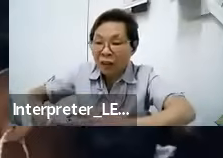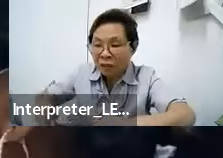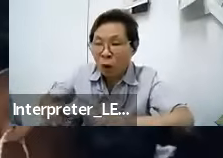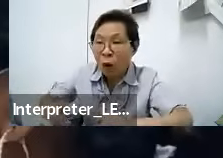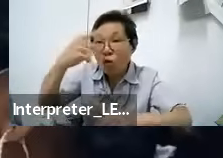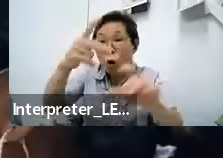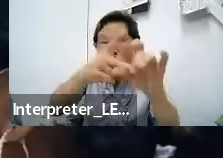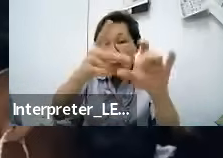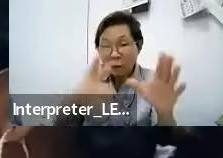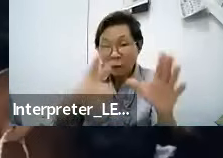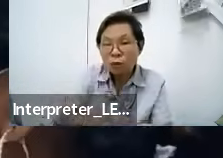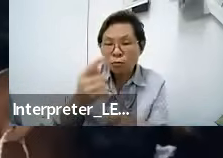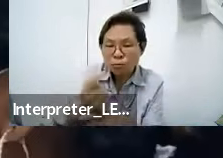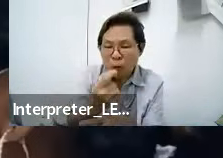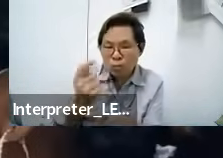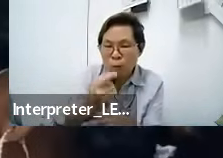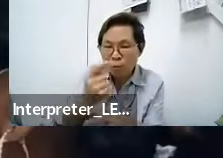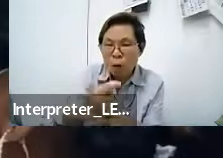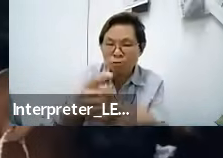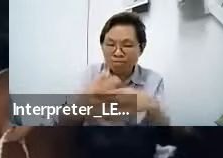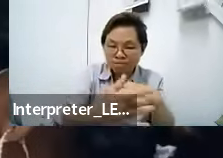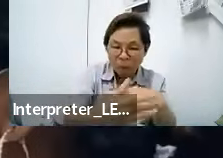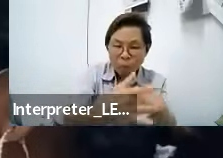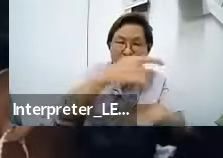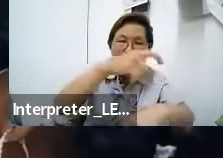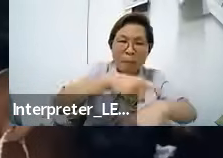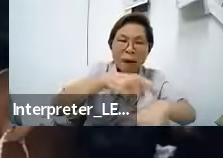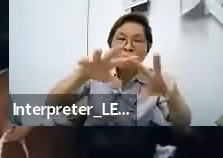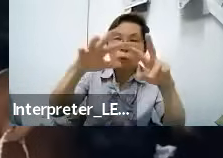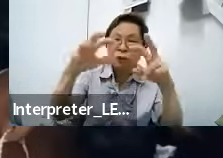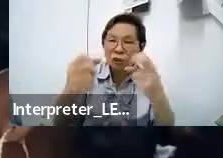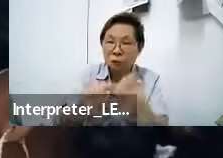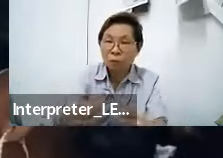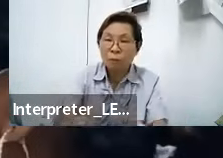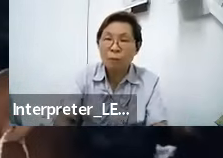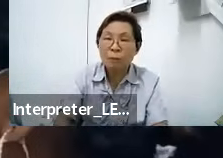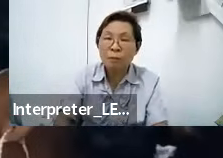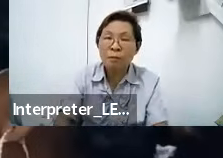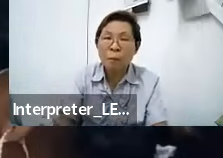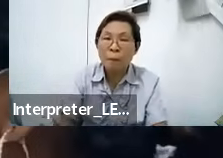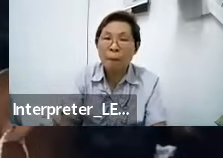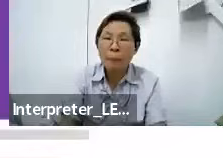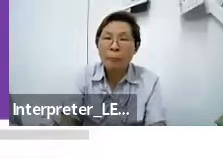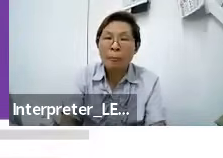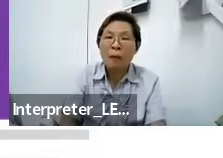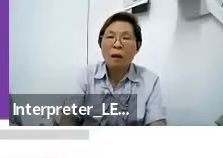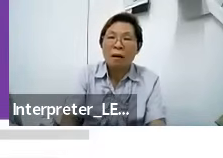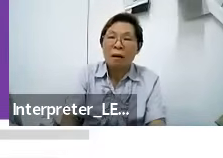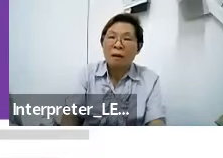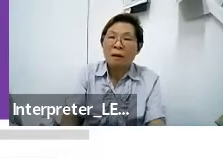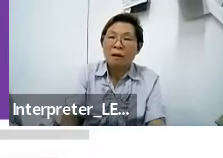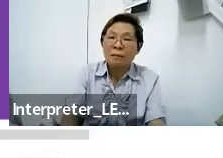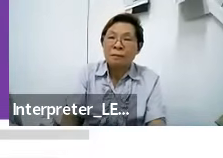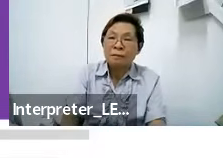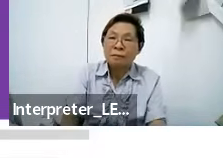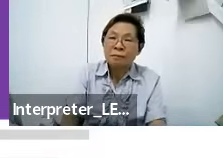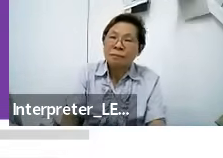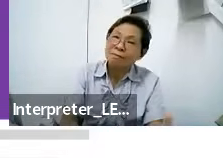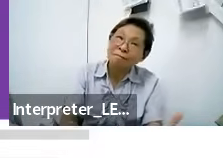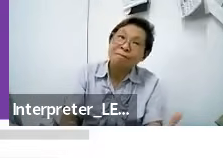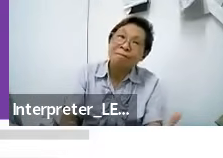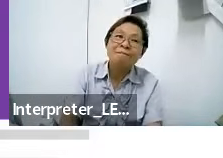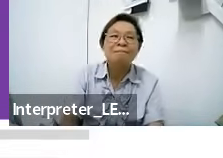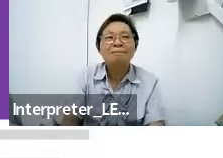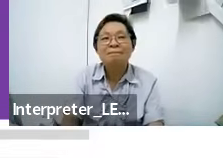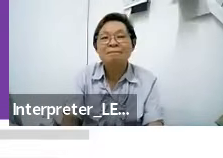participants to practice those techniques during the workshop. And so